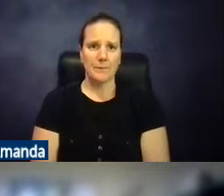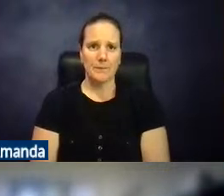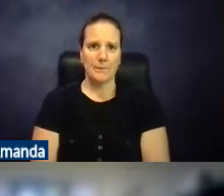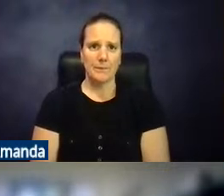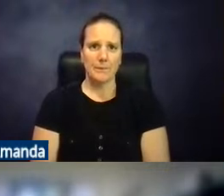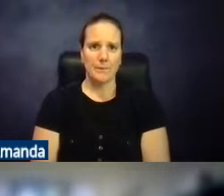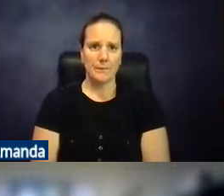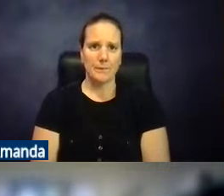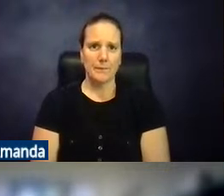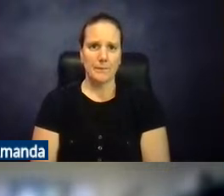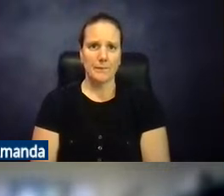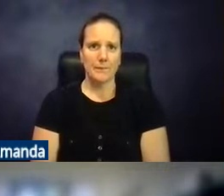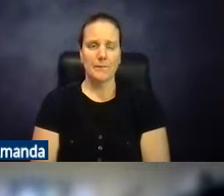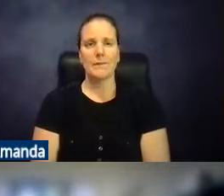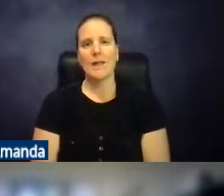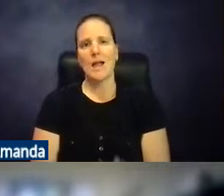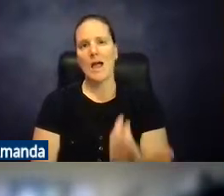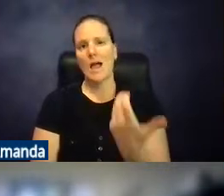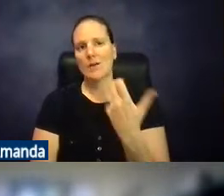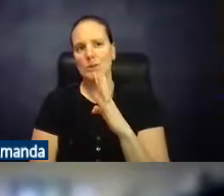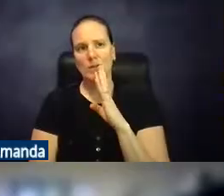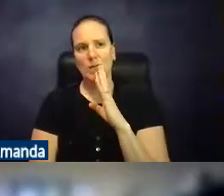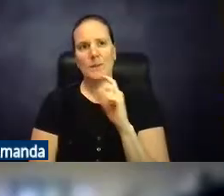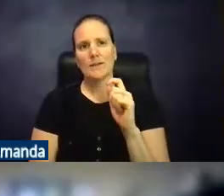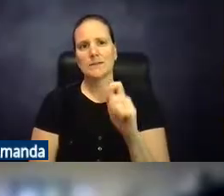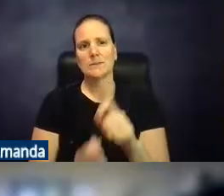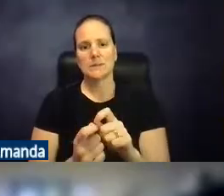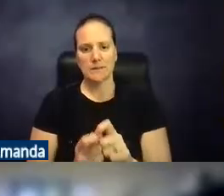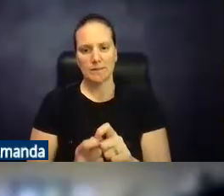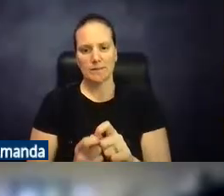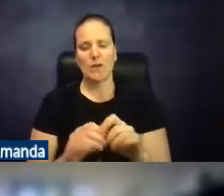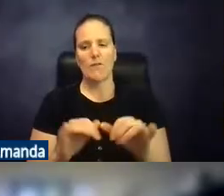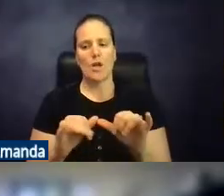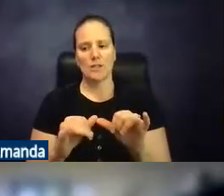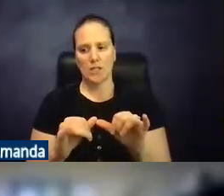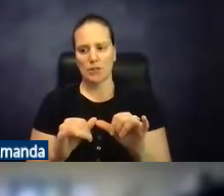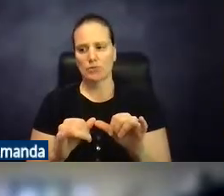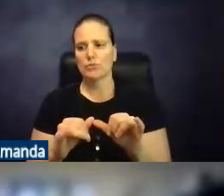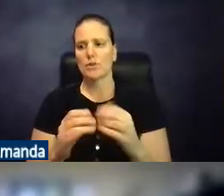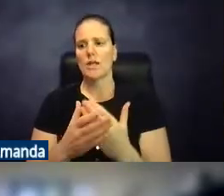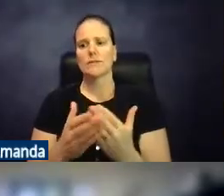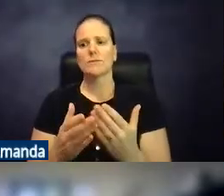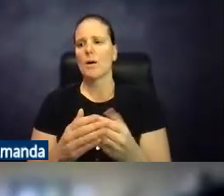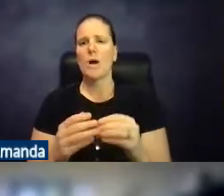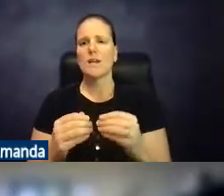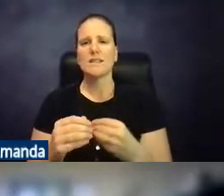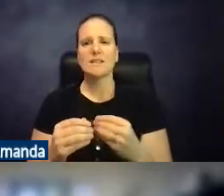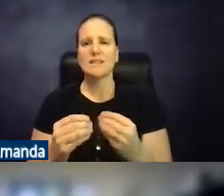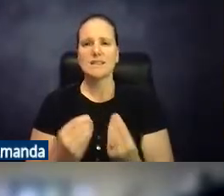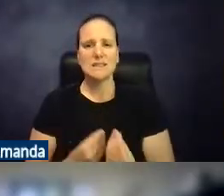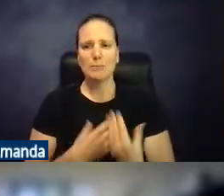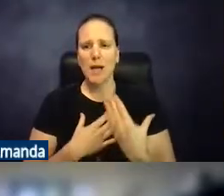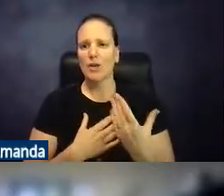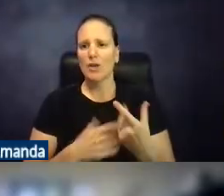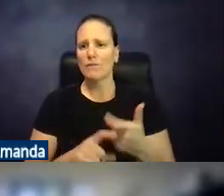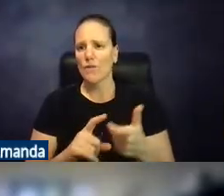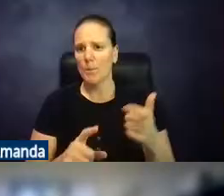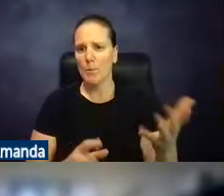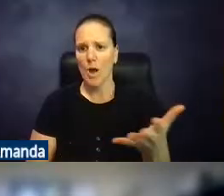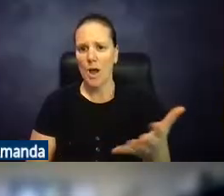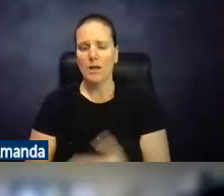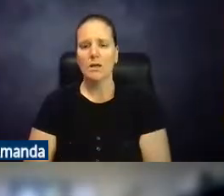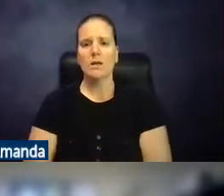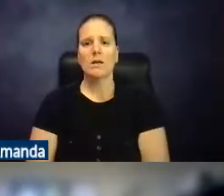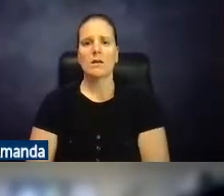actual architectural elements, but I'd like to know what they were inspired by. Were they inspired by? Did